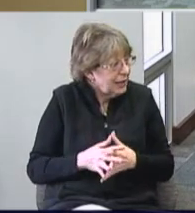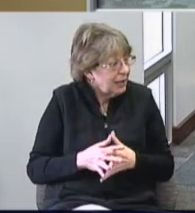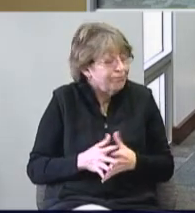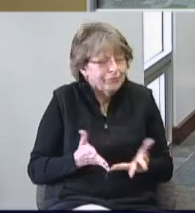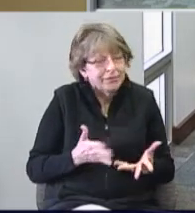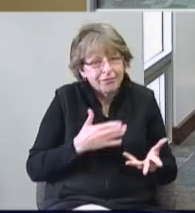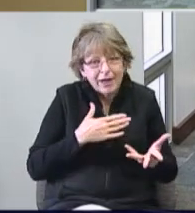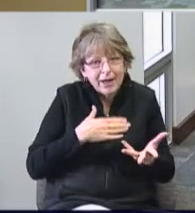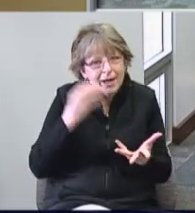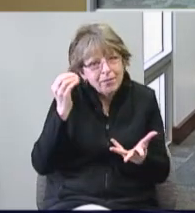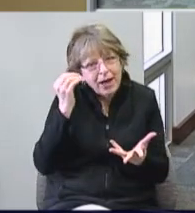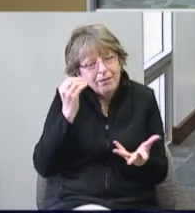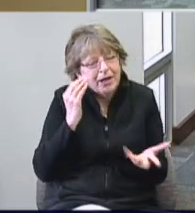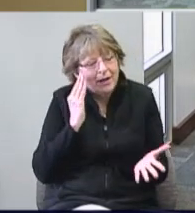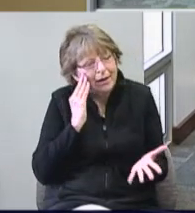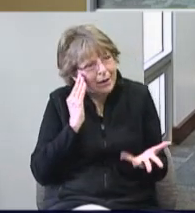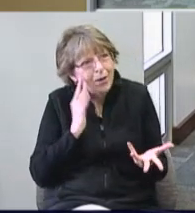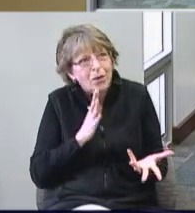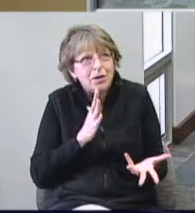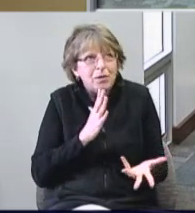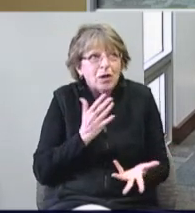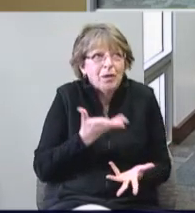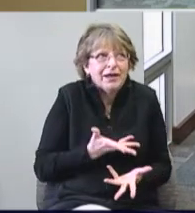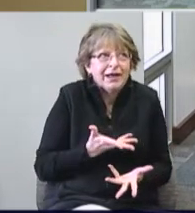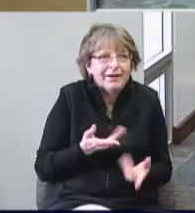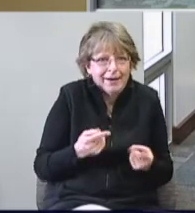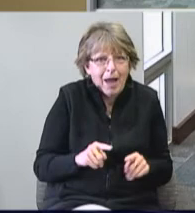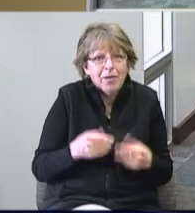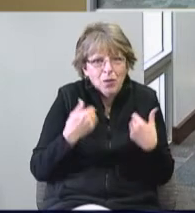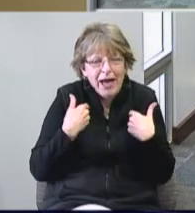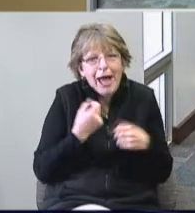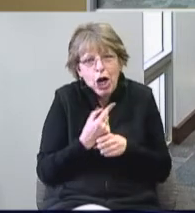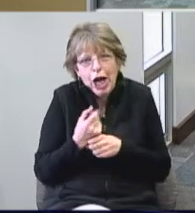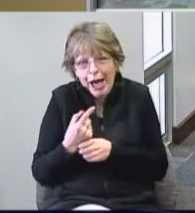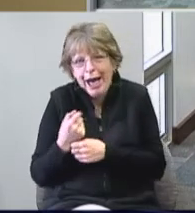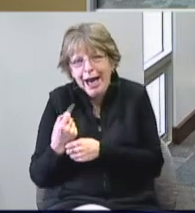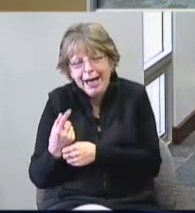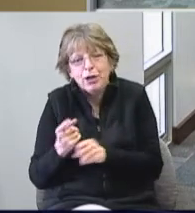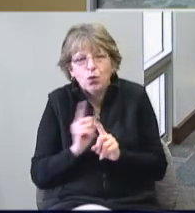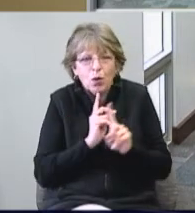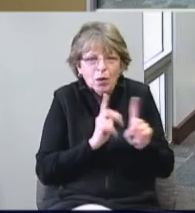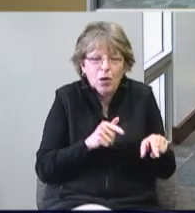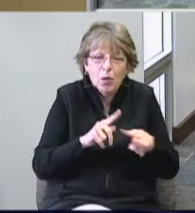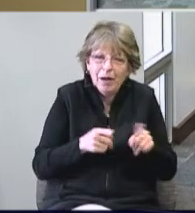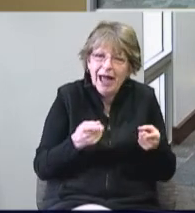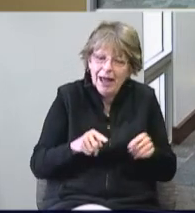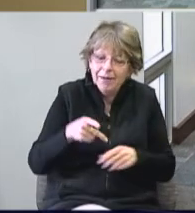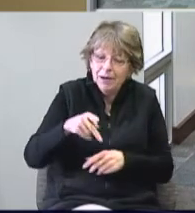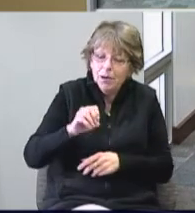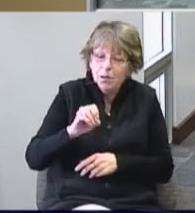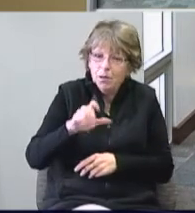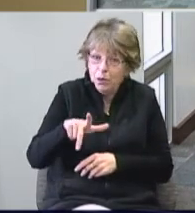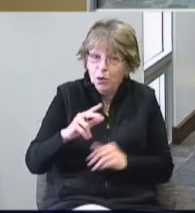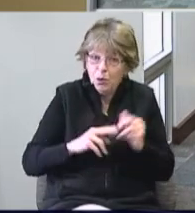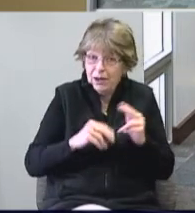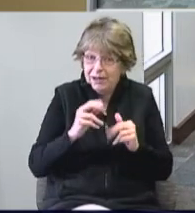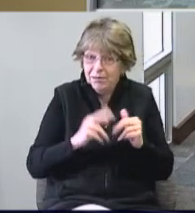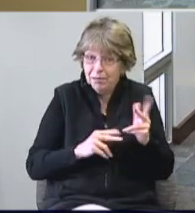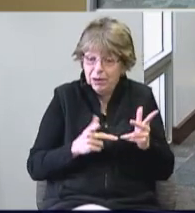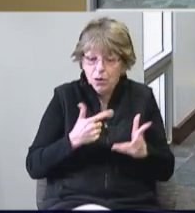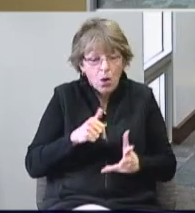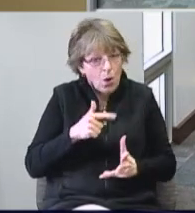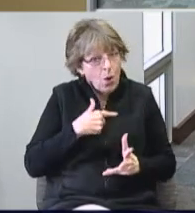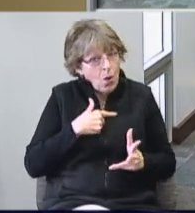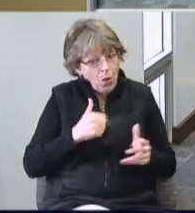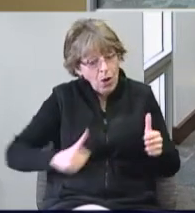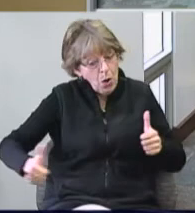my opinion, I know we kind of went over this when we did the annual report, but when the pool was first built, it was, we were ahead of the curve.